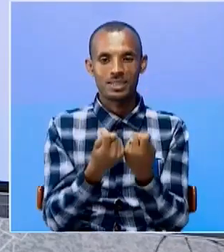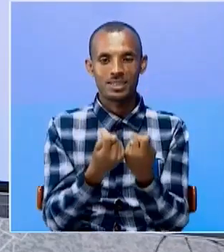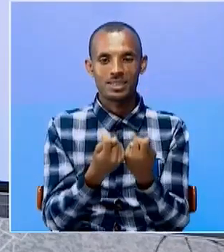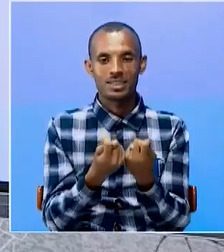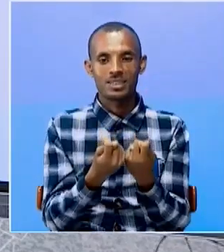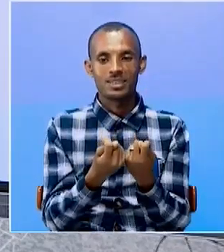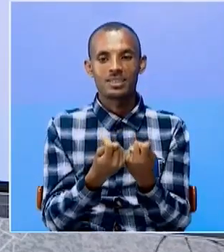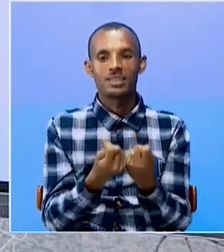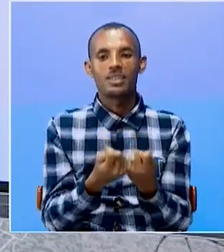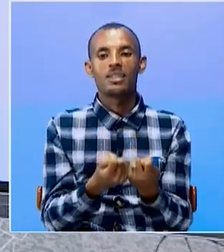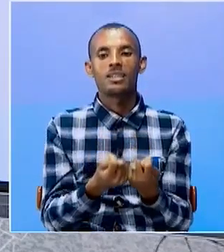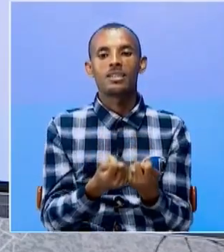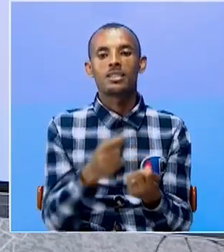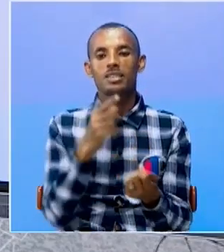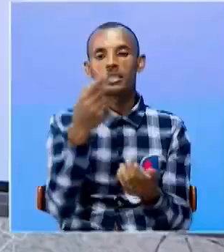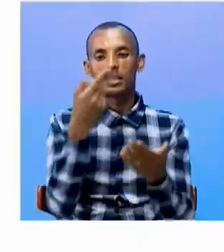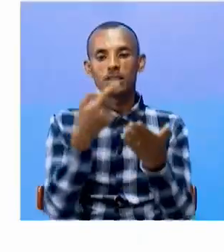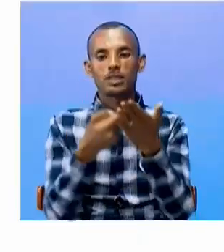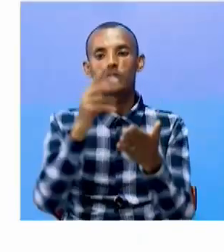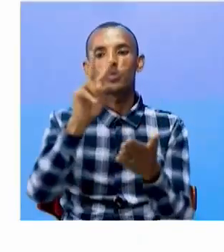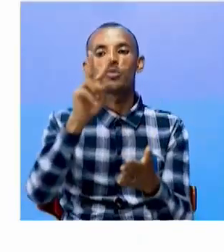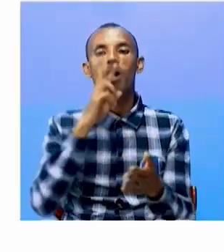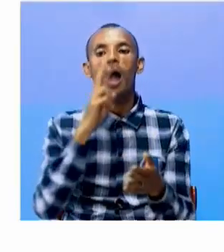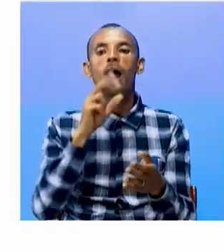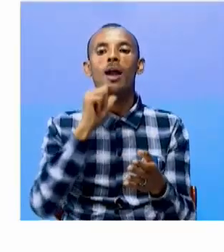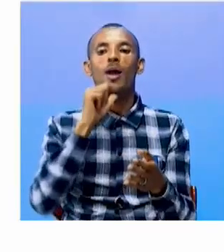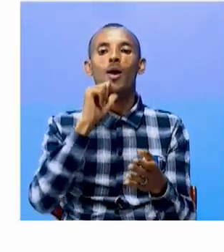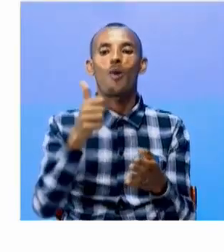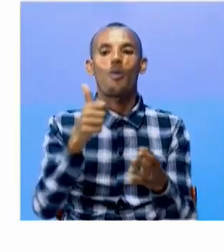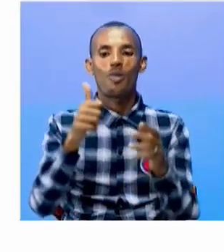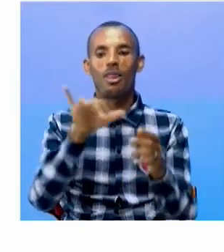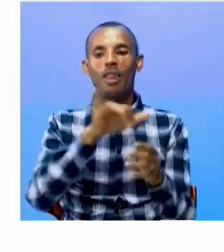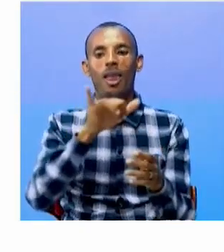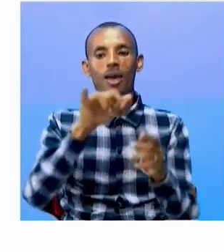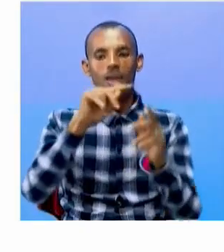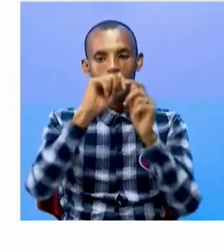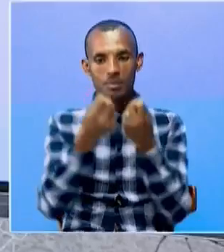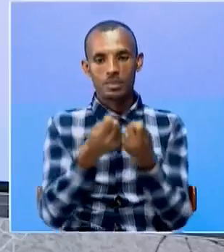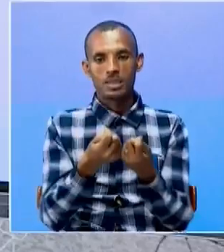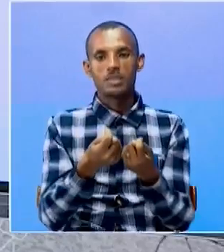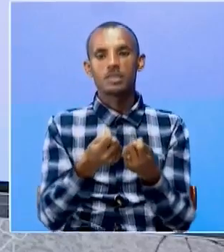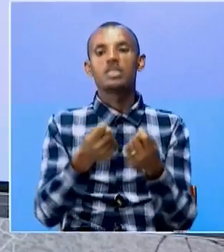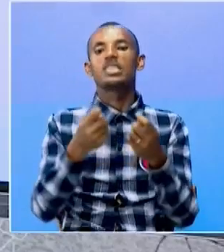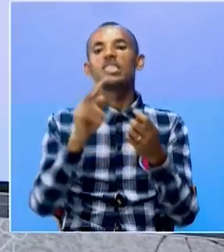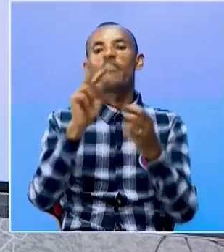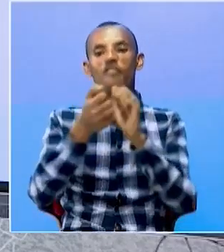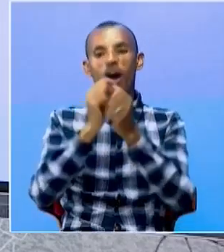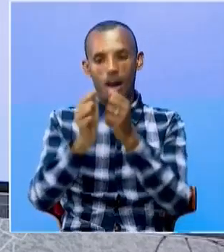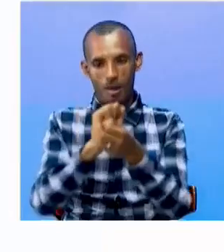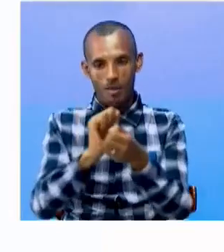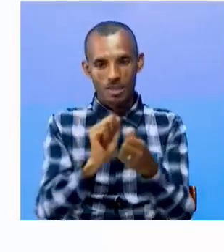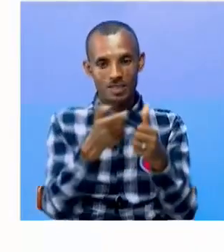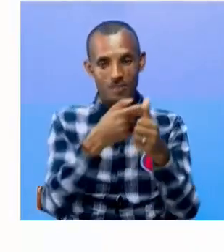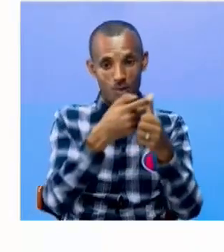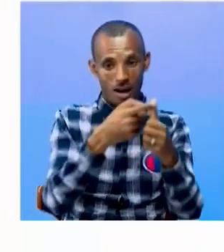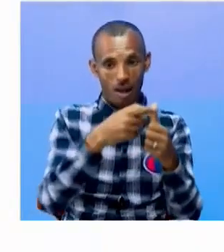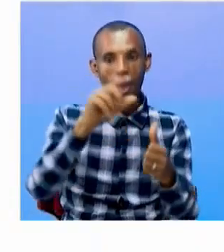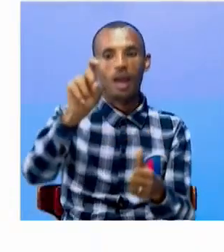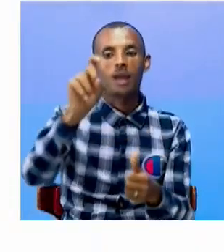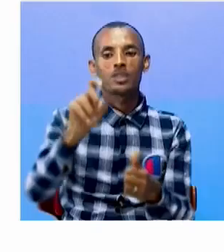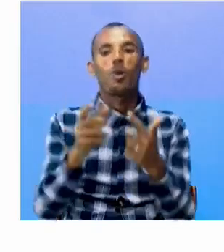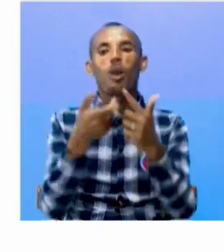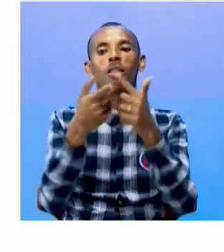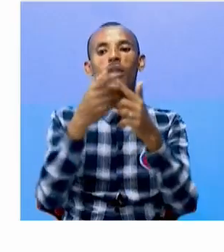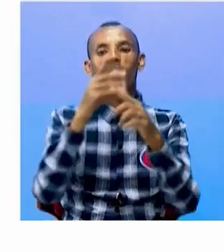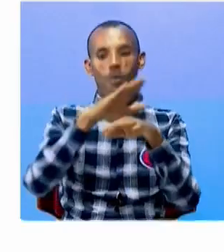These two are not like terms because the variable here is this x, the variable here is y. They